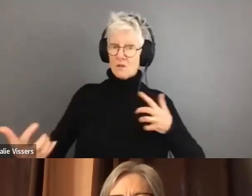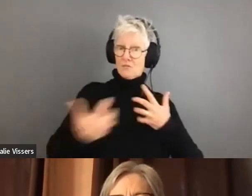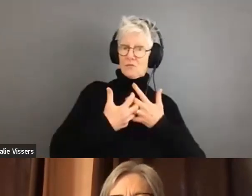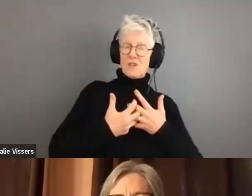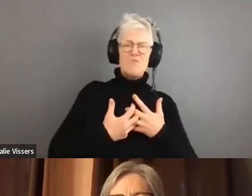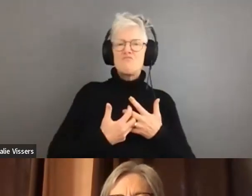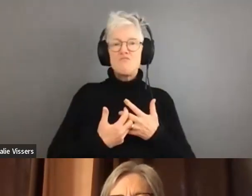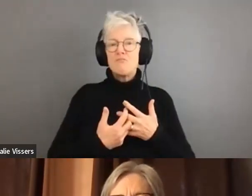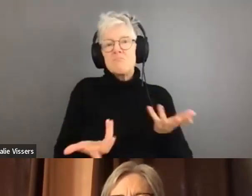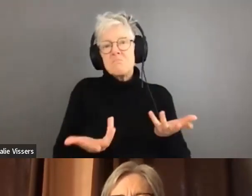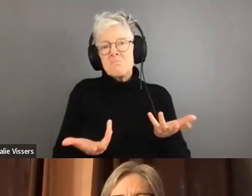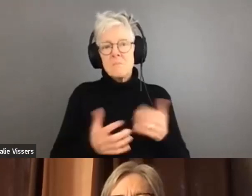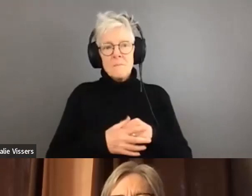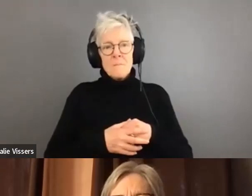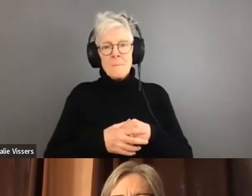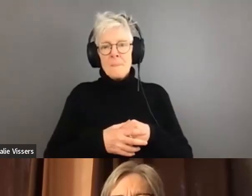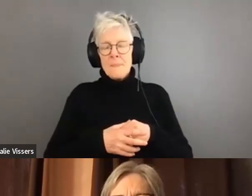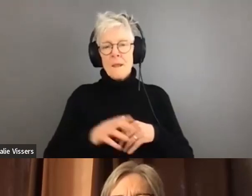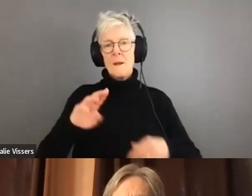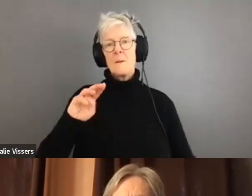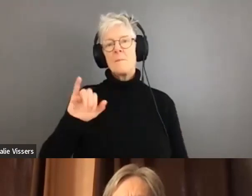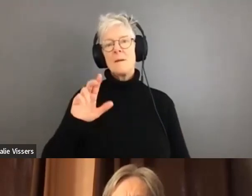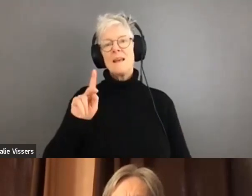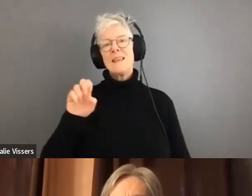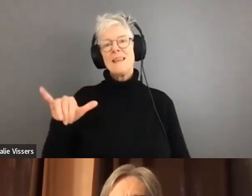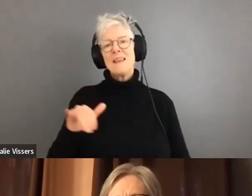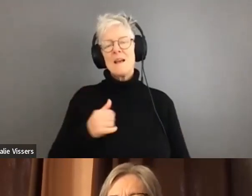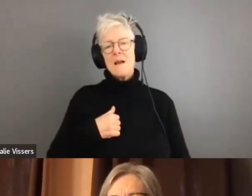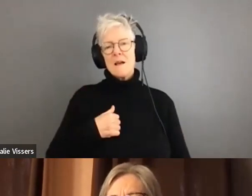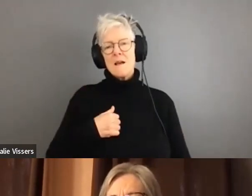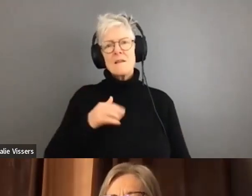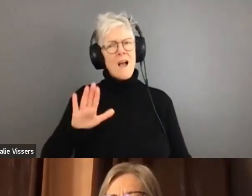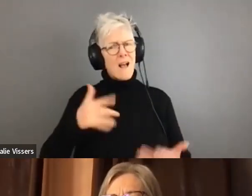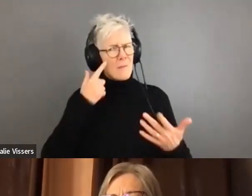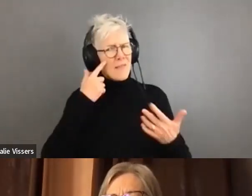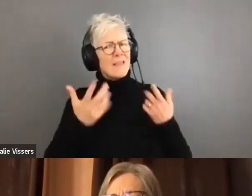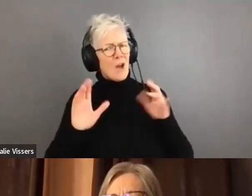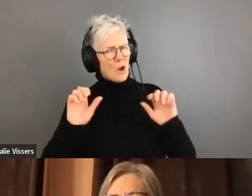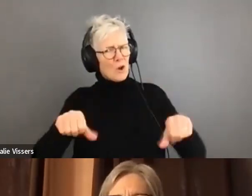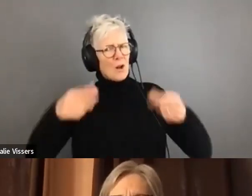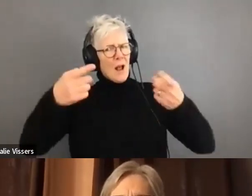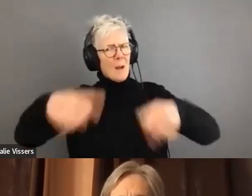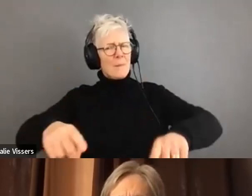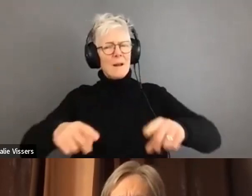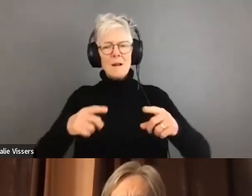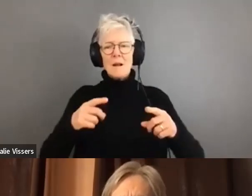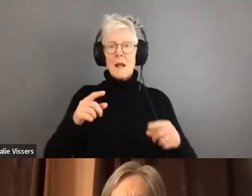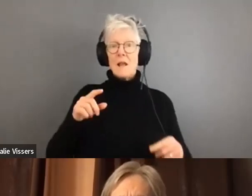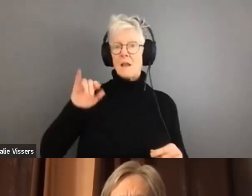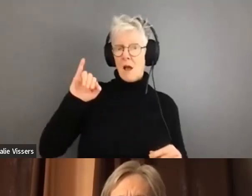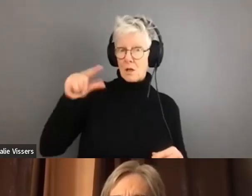Well, and I would think it would. I'm trying to think of instances where it could come up. And I think I don't know if IG did one